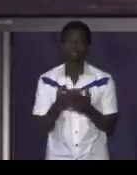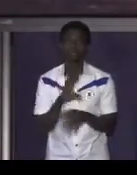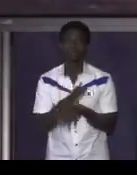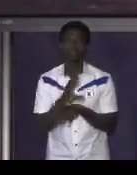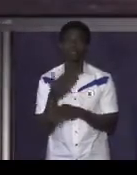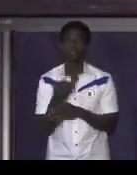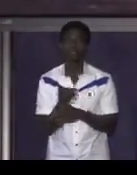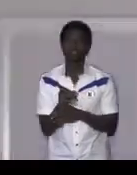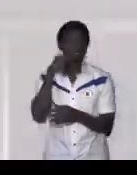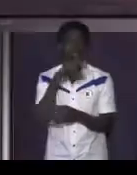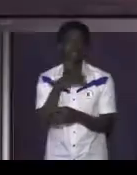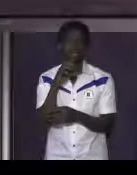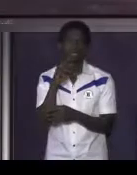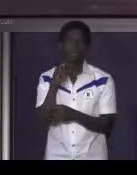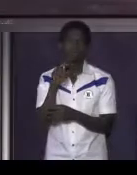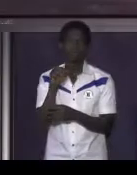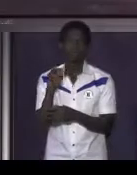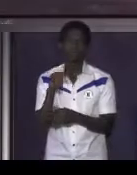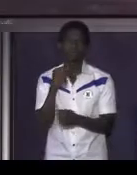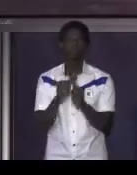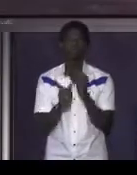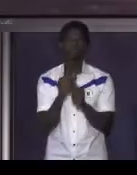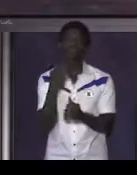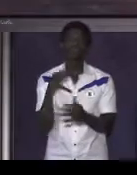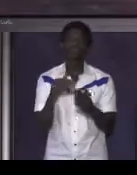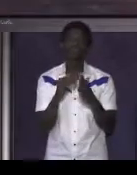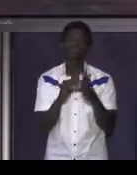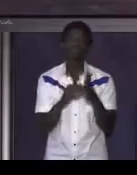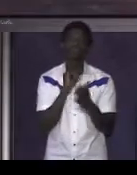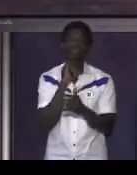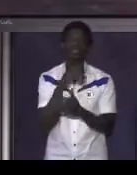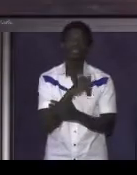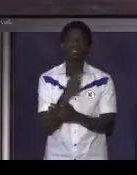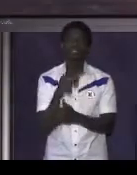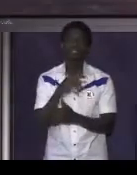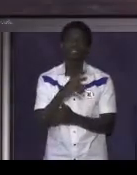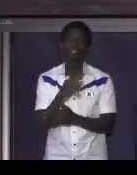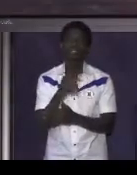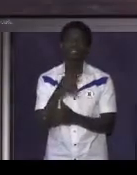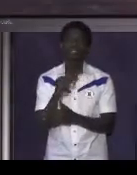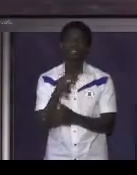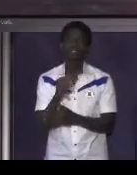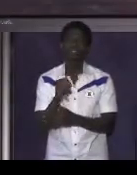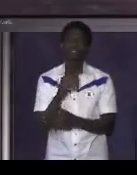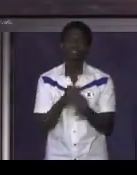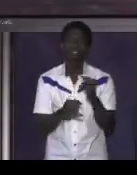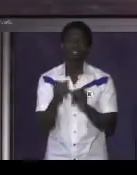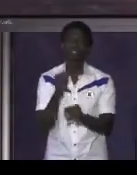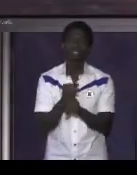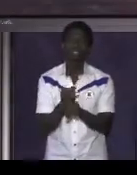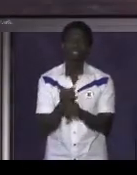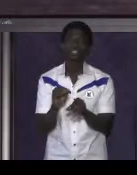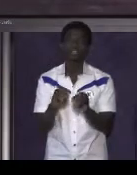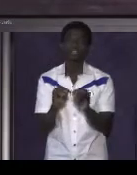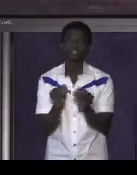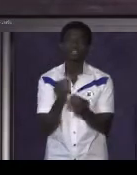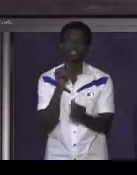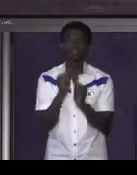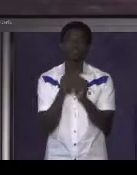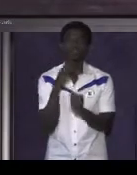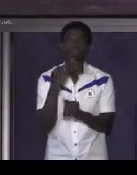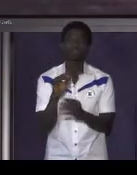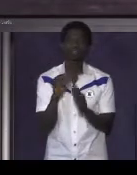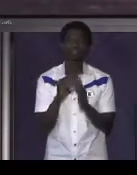among groups. Which of the following is a regional international organization? Which of the following